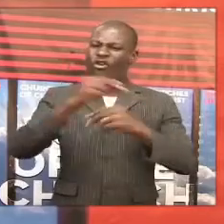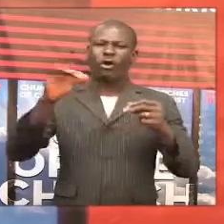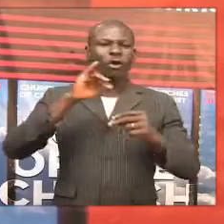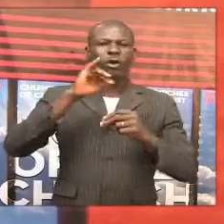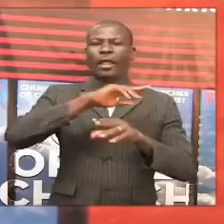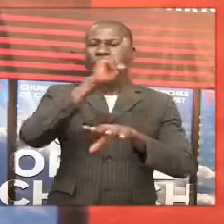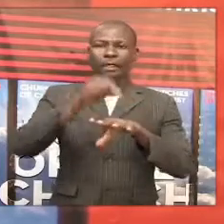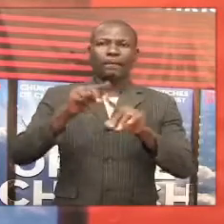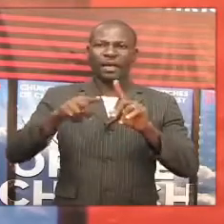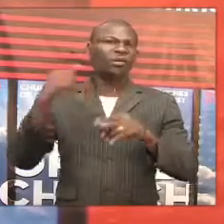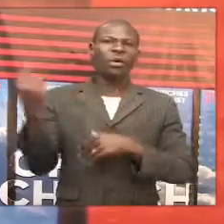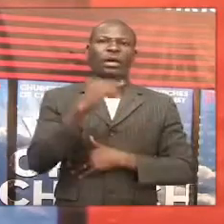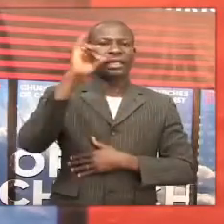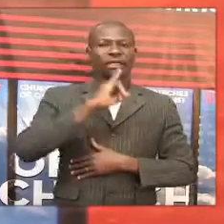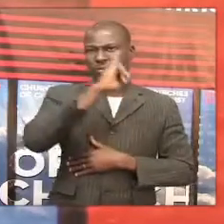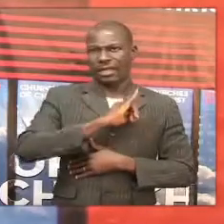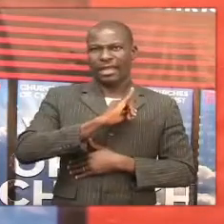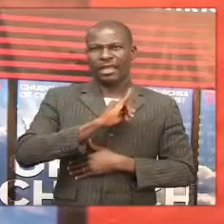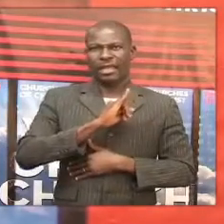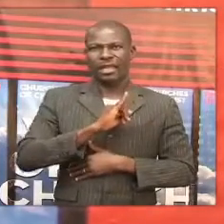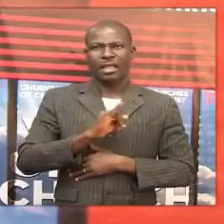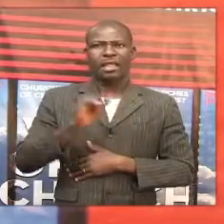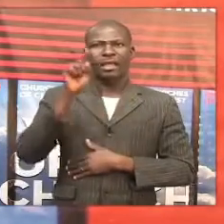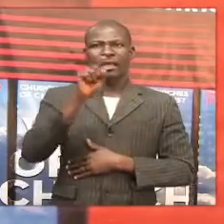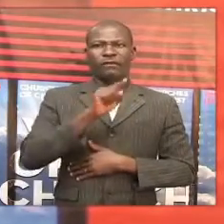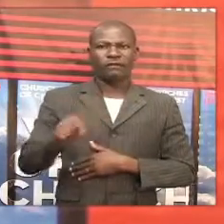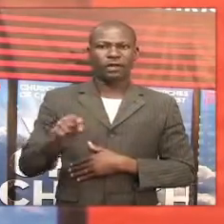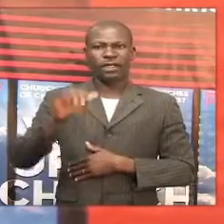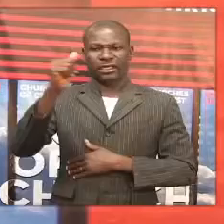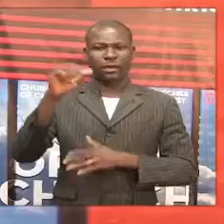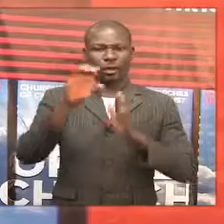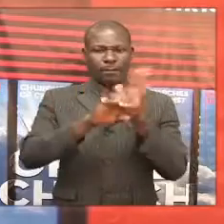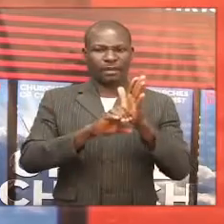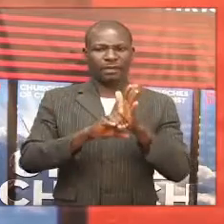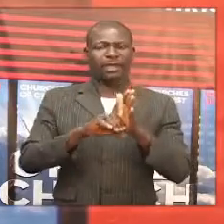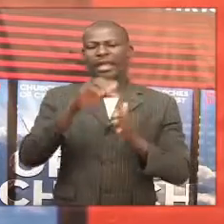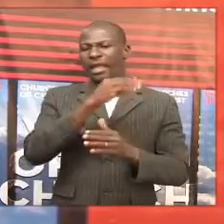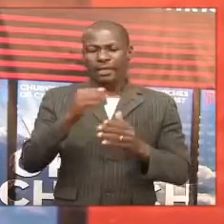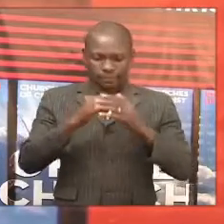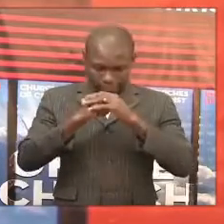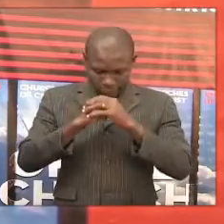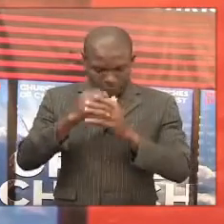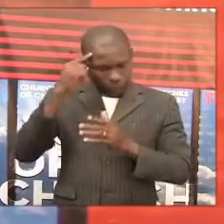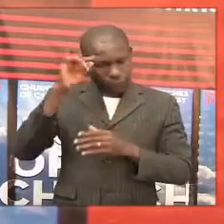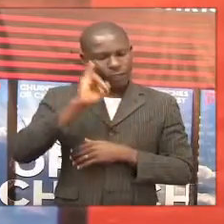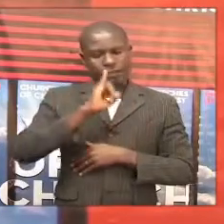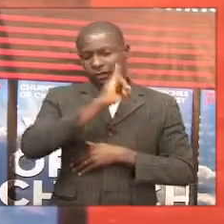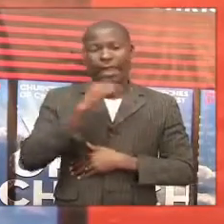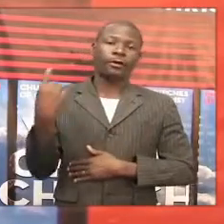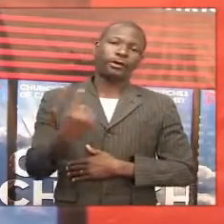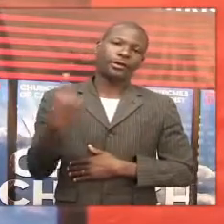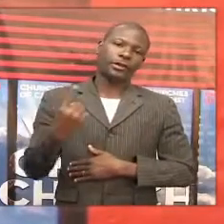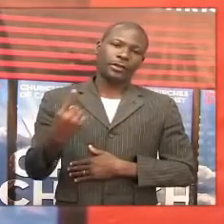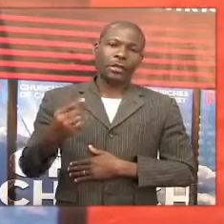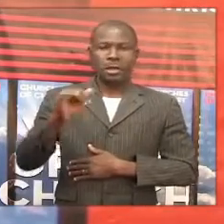Israel therefore the ten commandments e ne e ho som no onyankopon de ma oman Israel. Me know